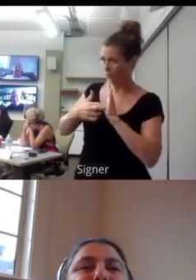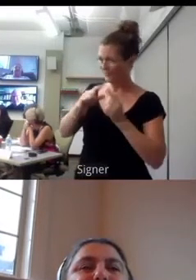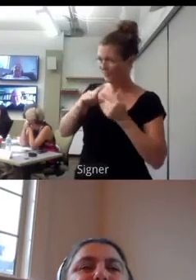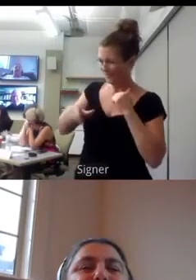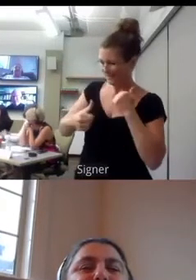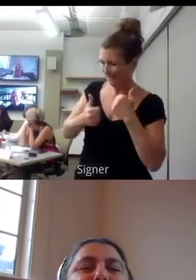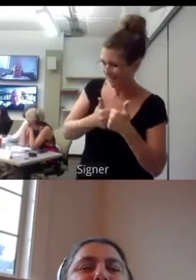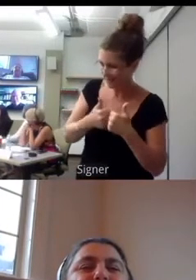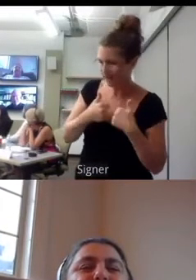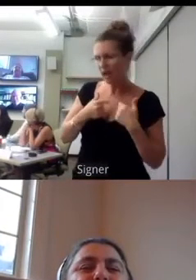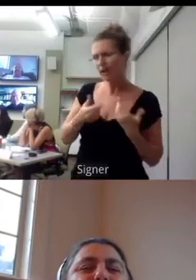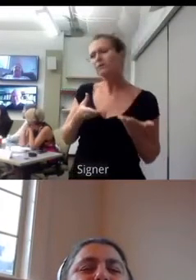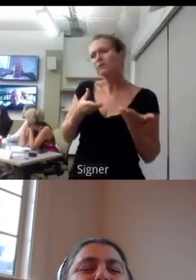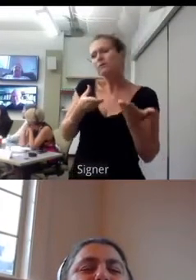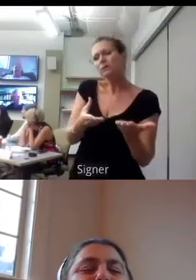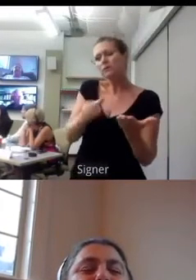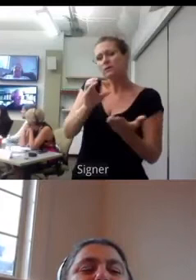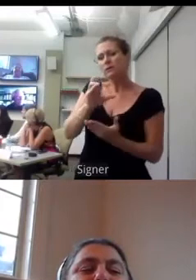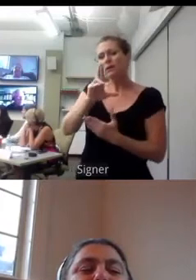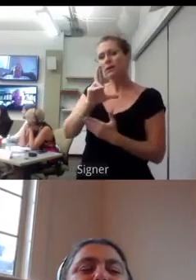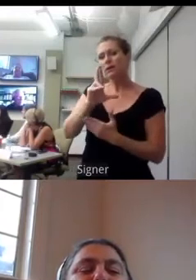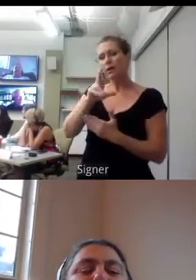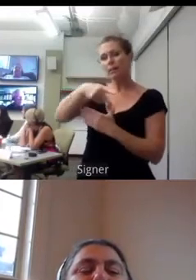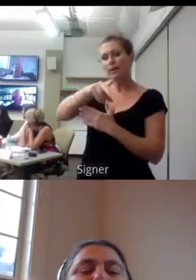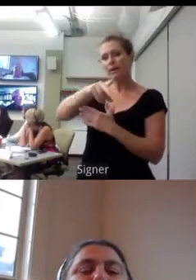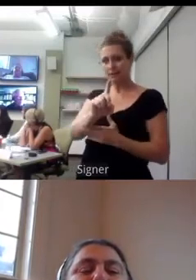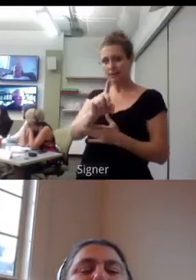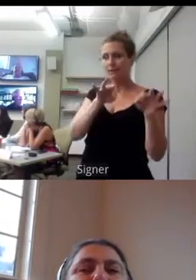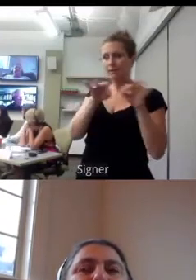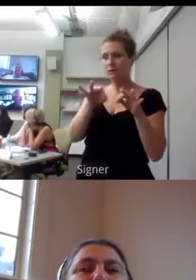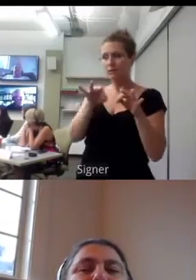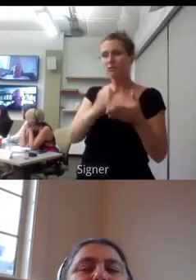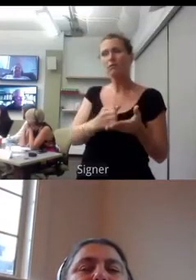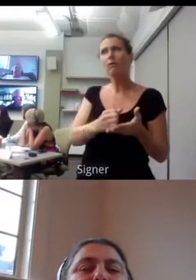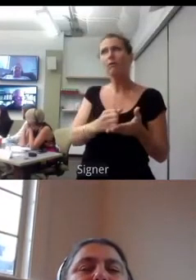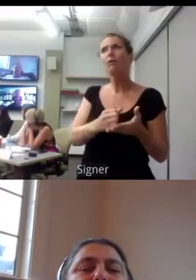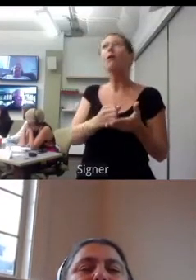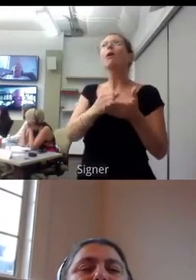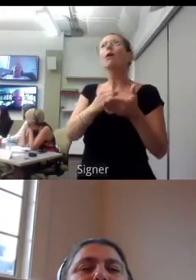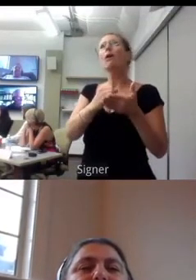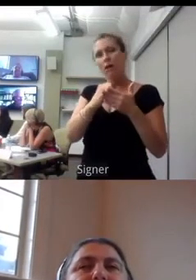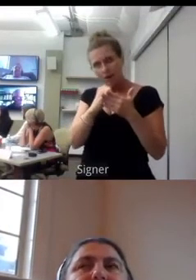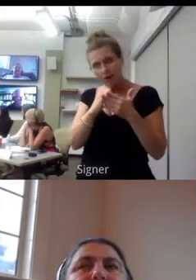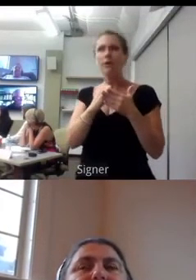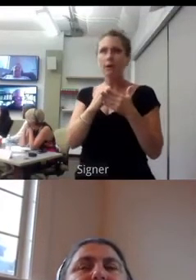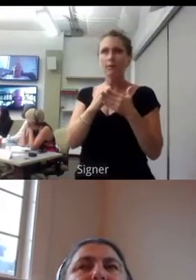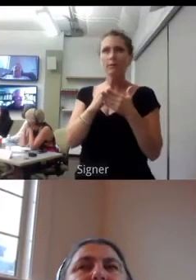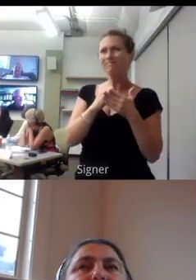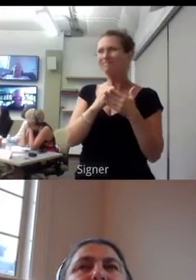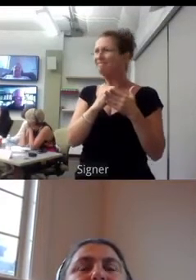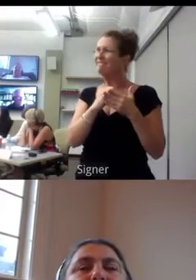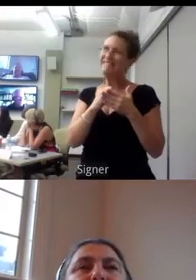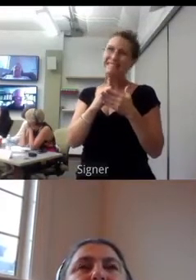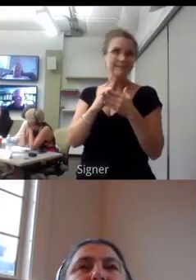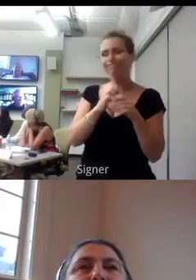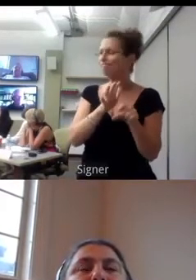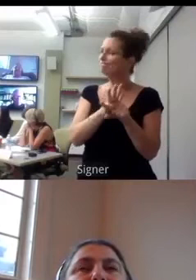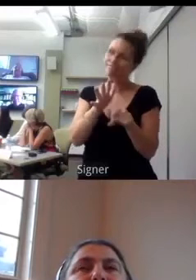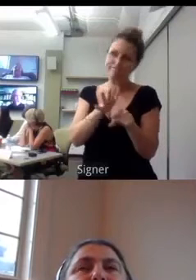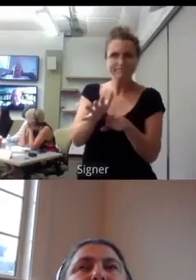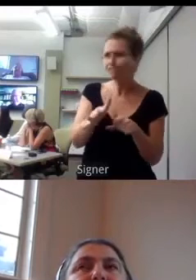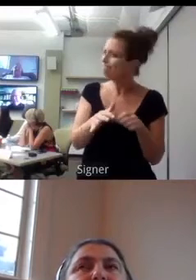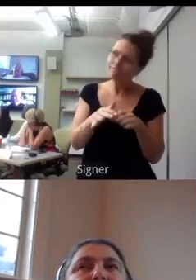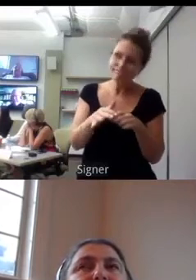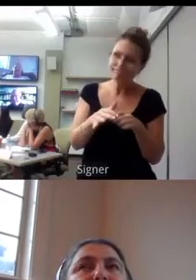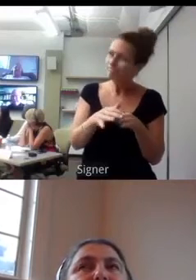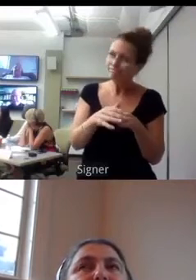that CRPD definition is helpful, but that it doesn't go far enough. Because and I'm gonna